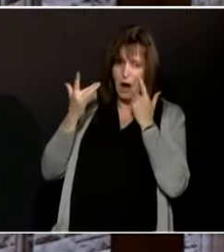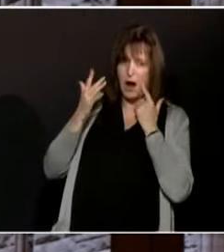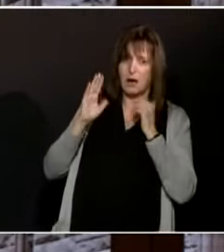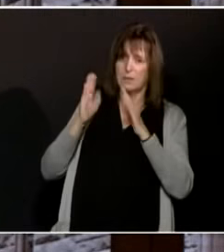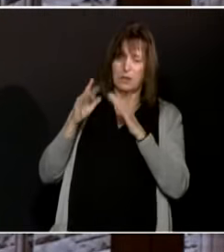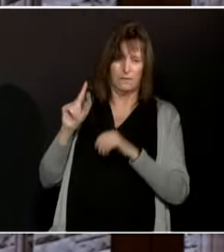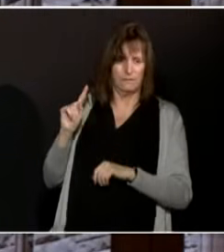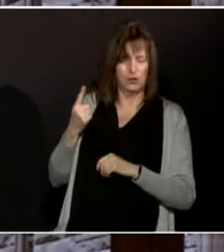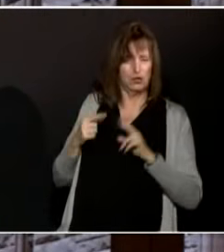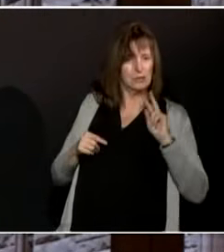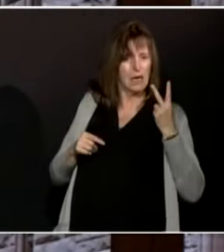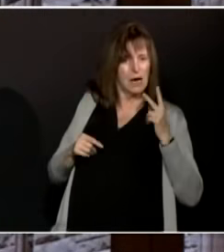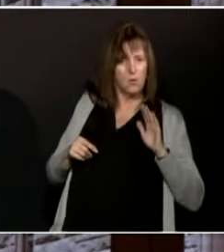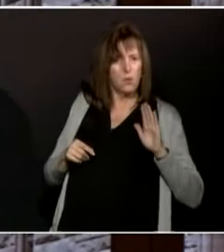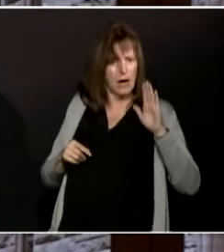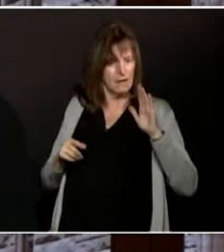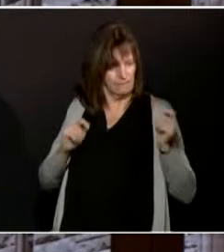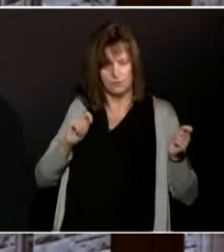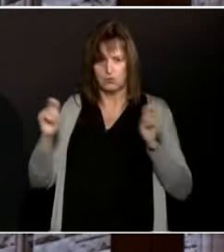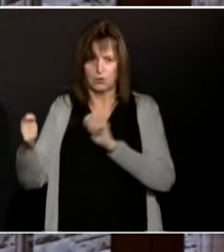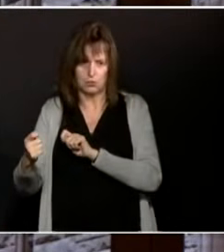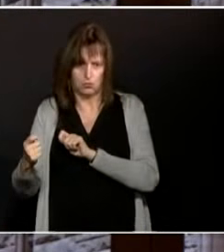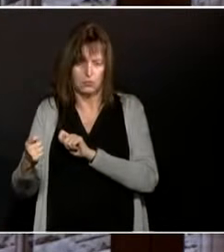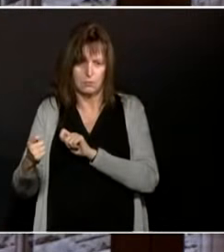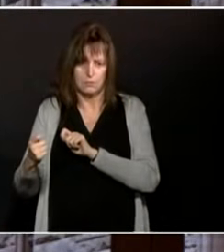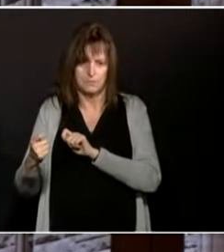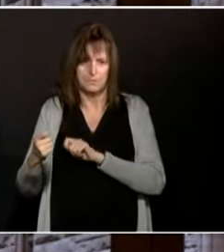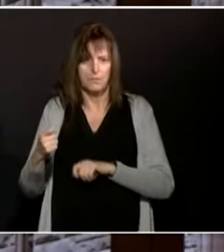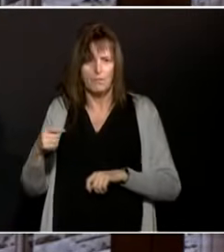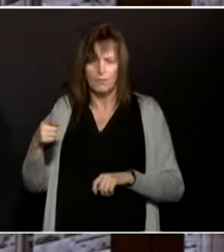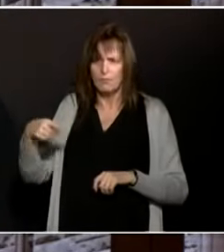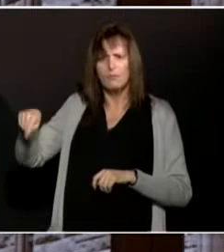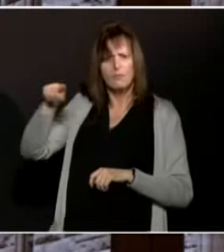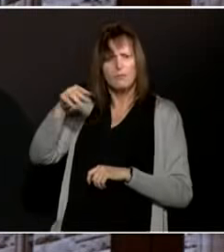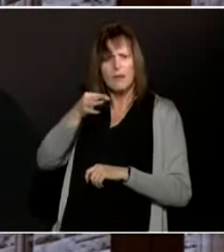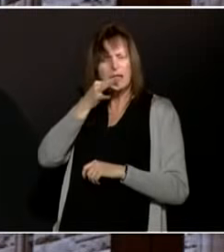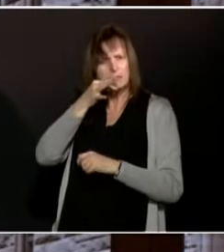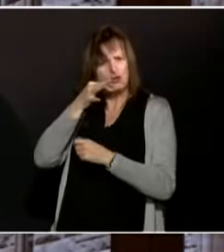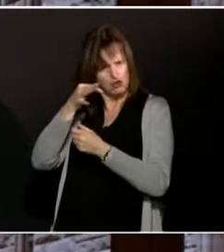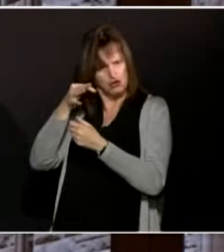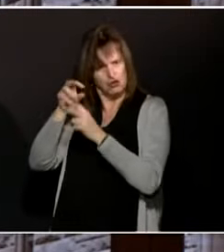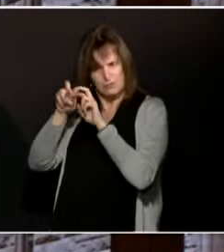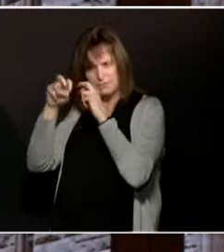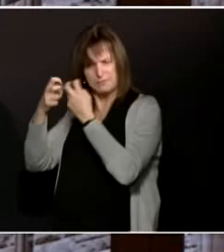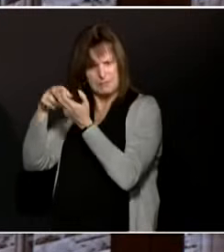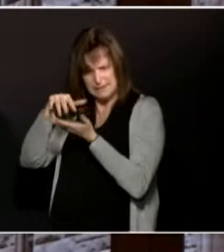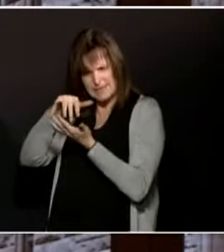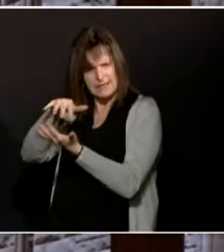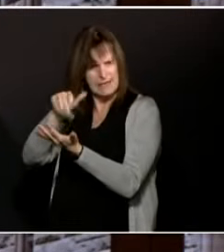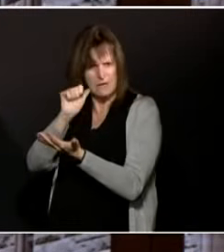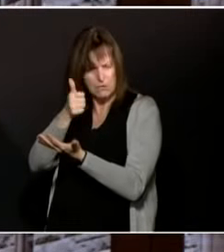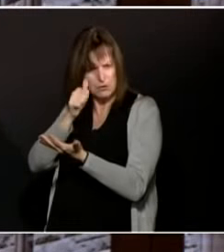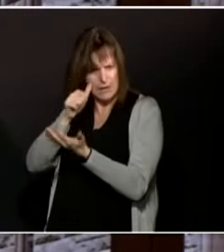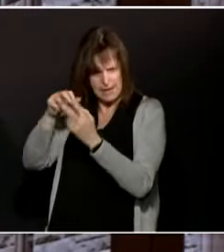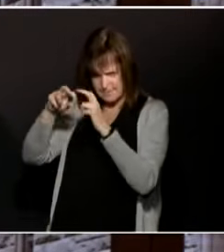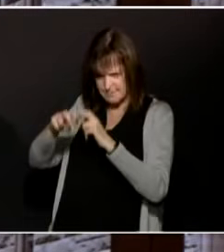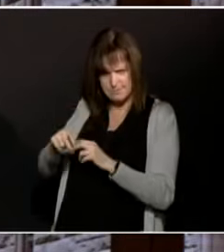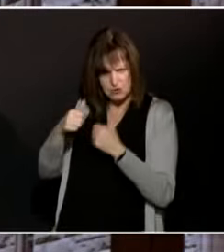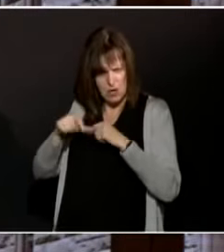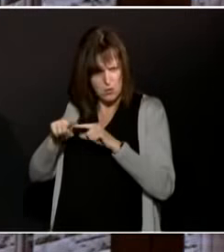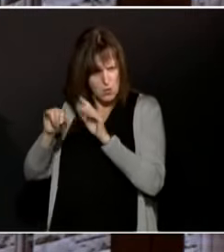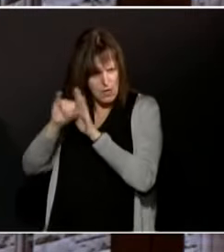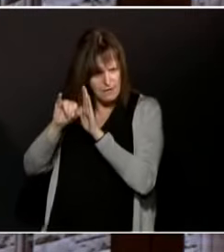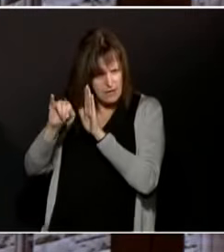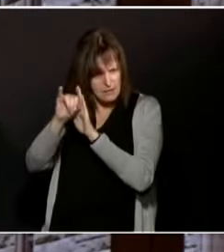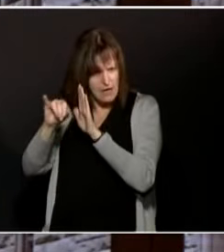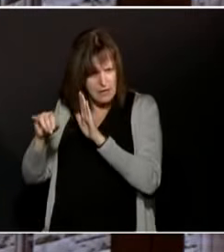our experts that are dealing with this in and day out. And with these large numbers, we want to understand how is that shifting, how is it changing, and then how